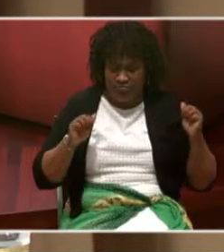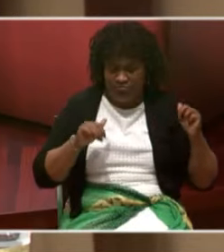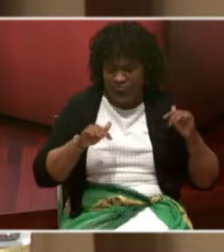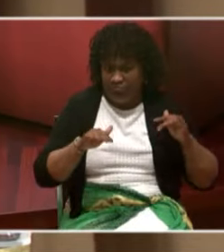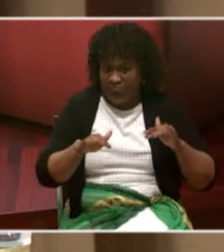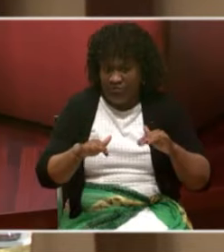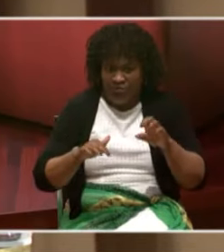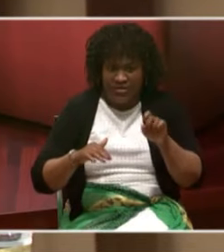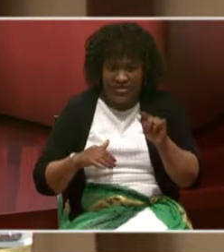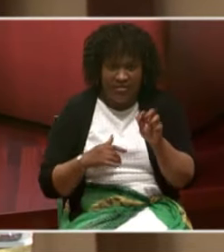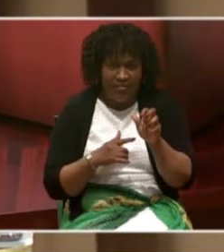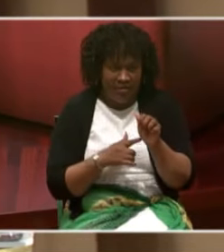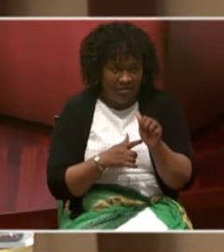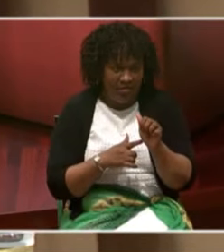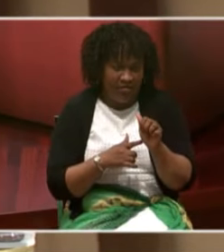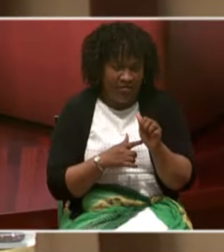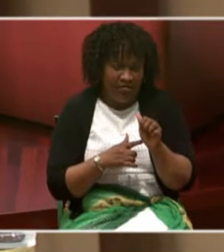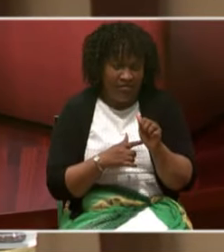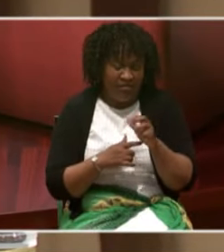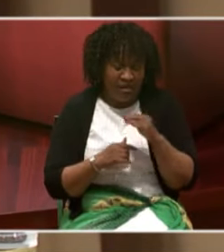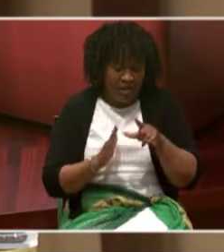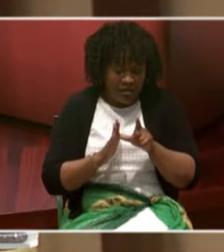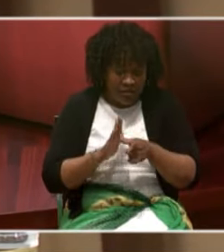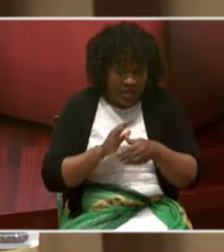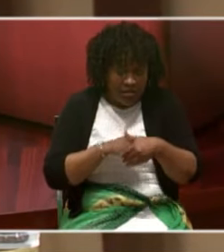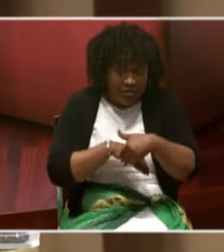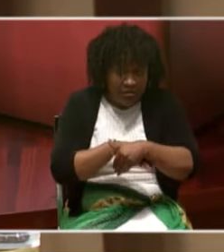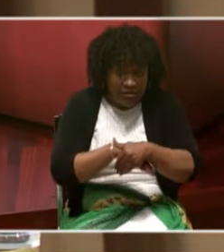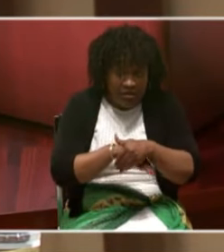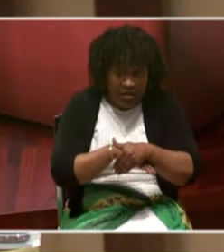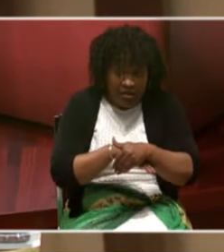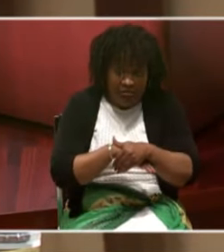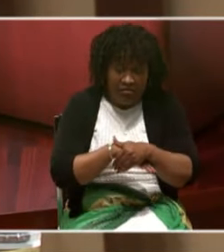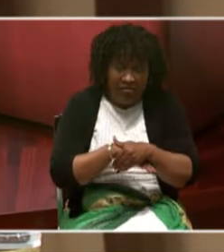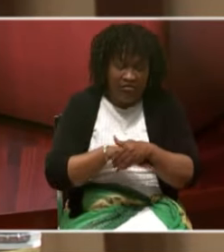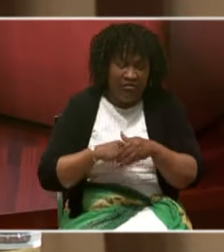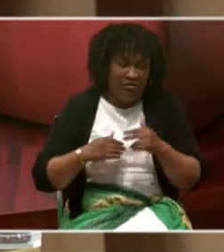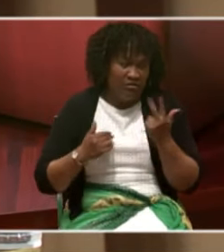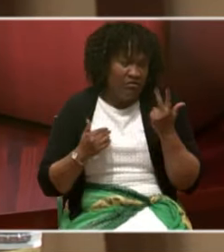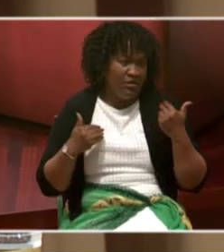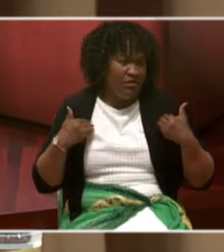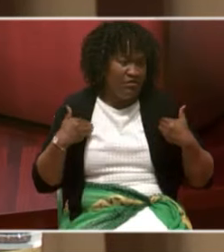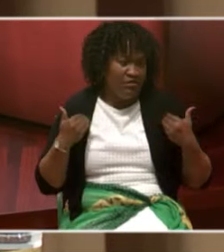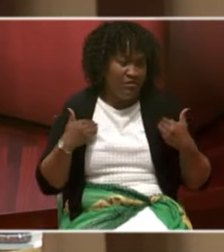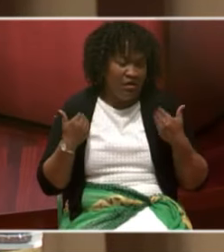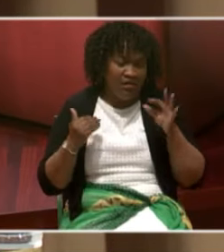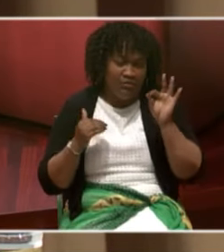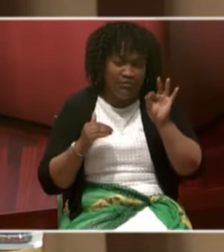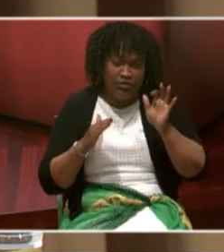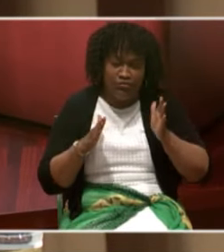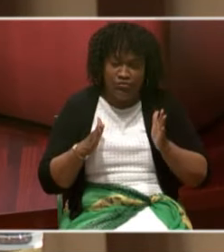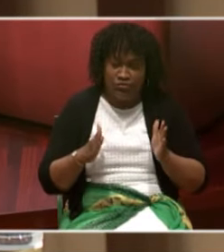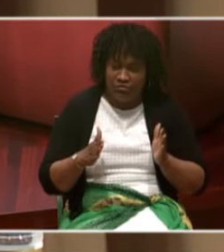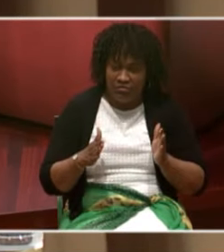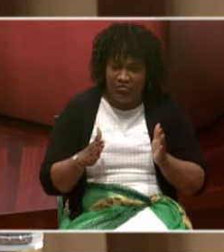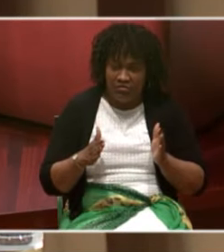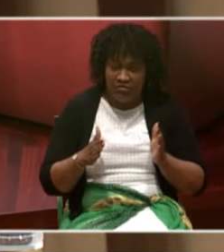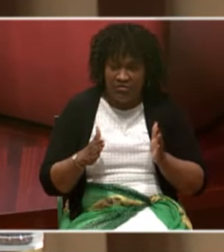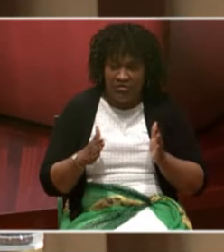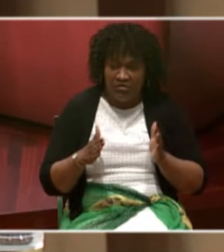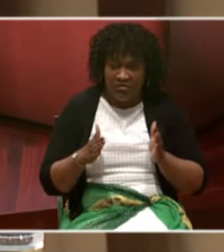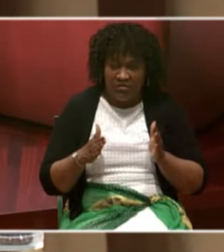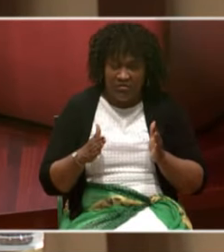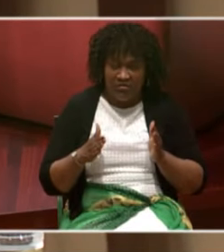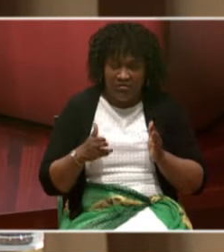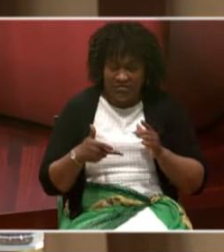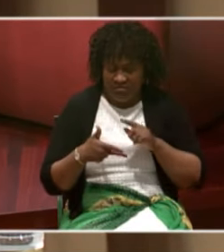King. Tears came down his face. I started crying. And he said, "We will make it from Selma to Montgomery, and the